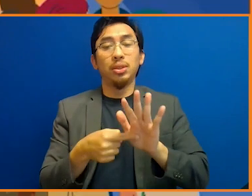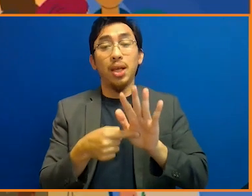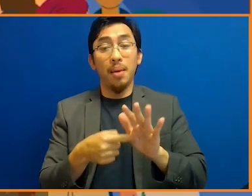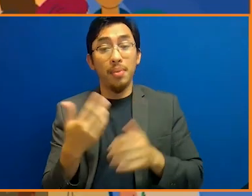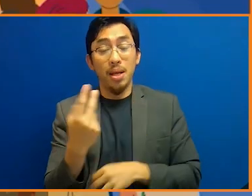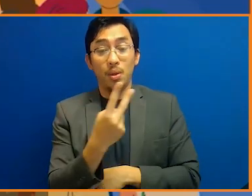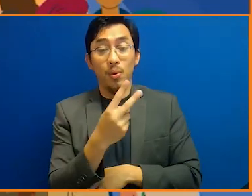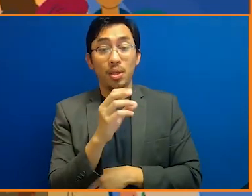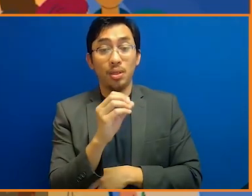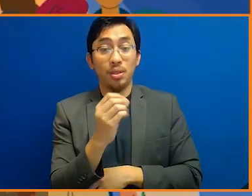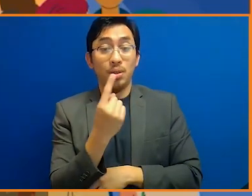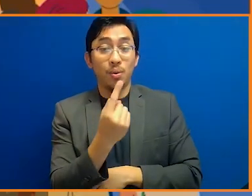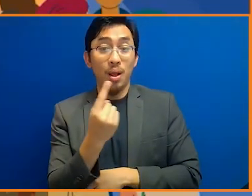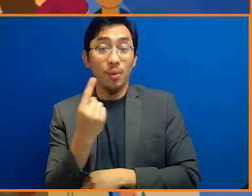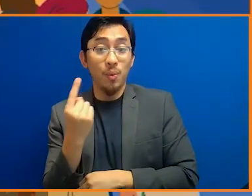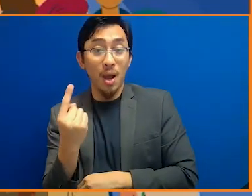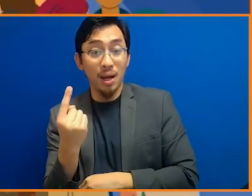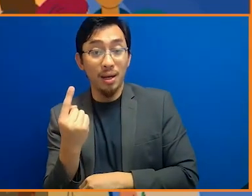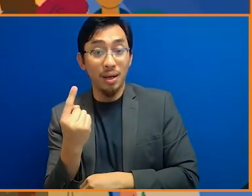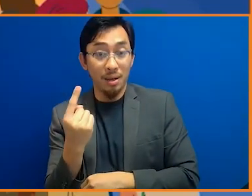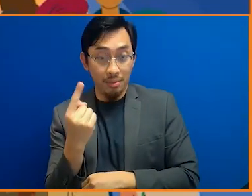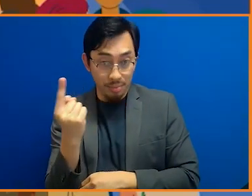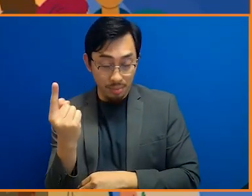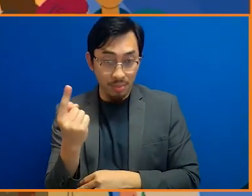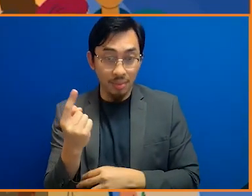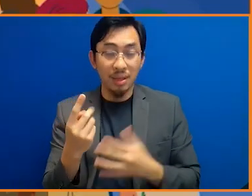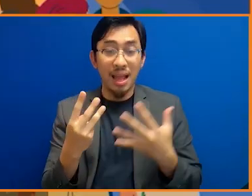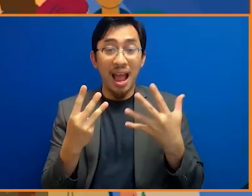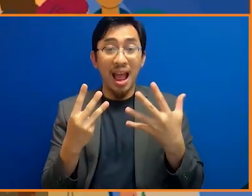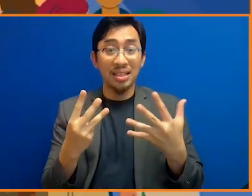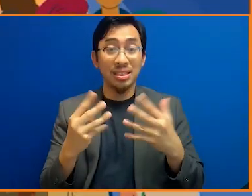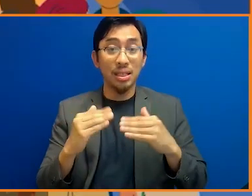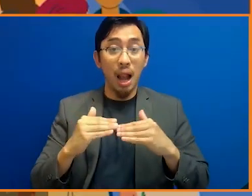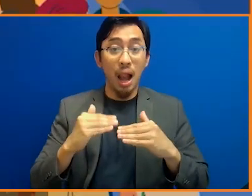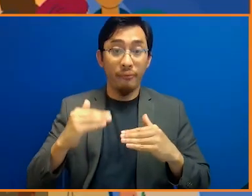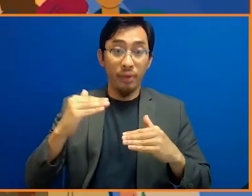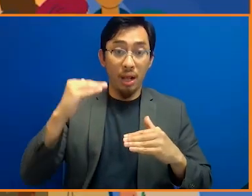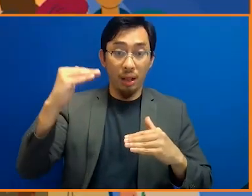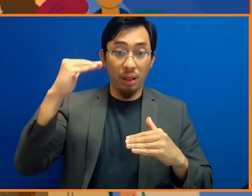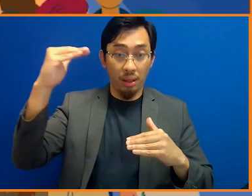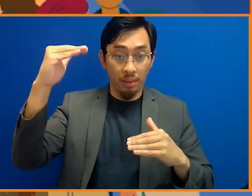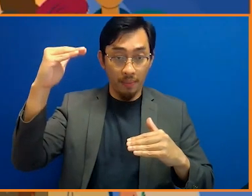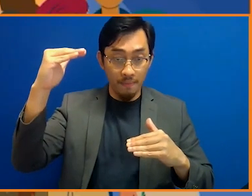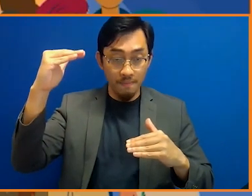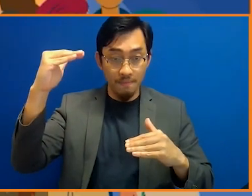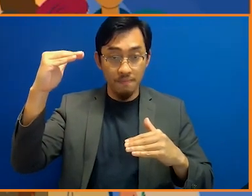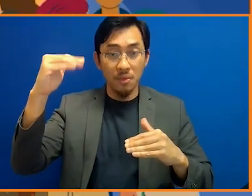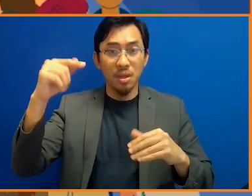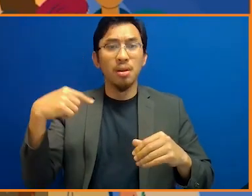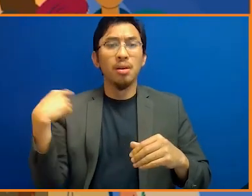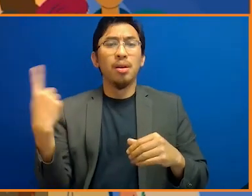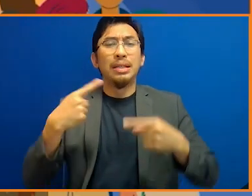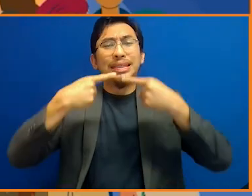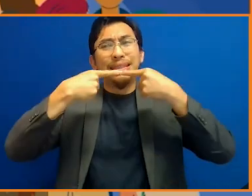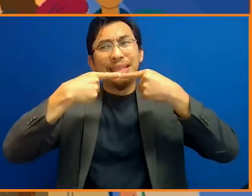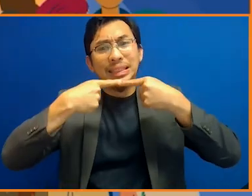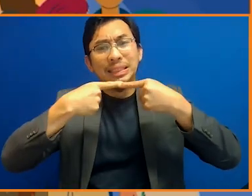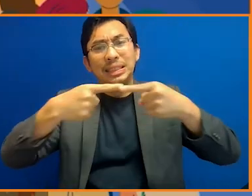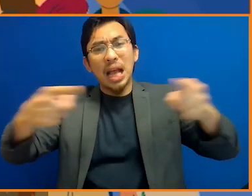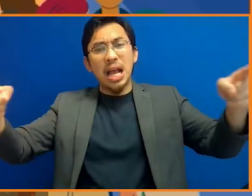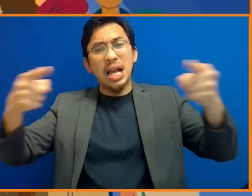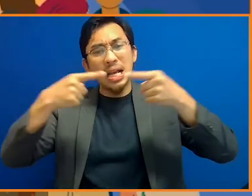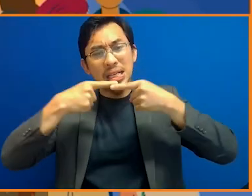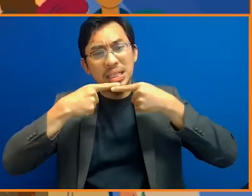for example, at the time of 2011, we used to have about 8 levels.